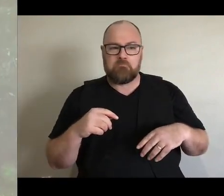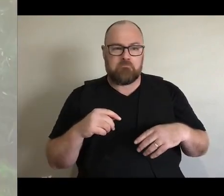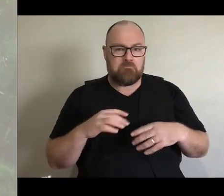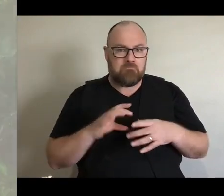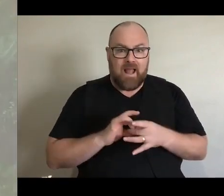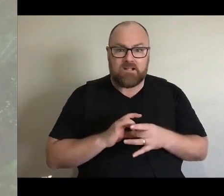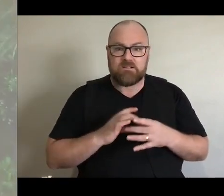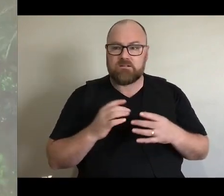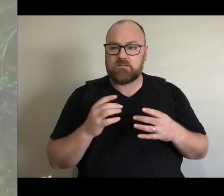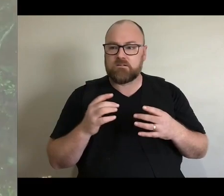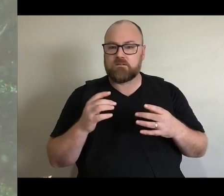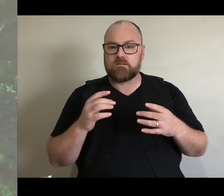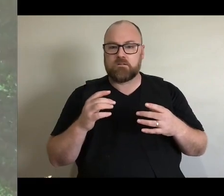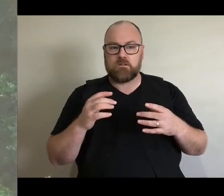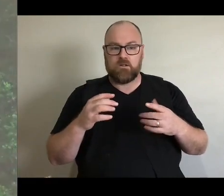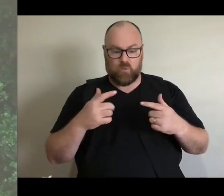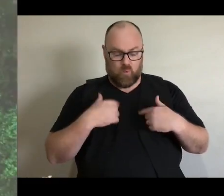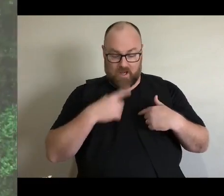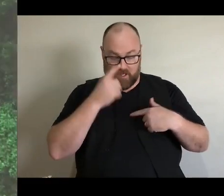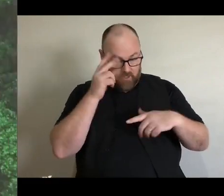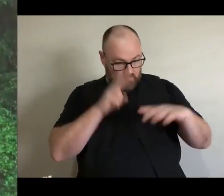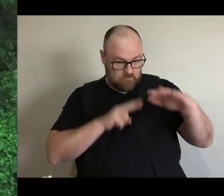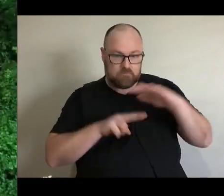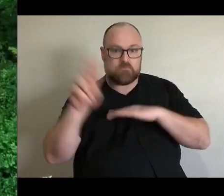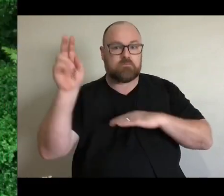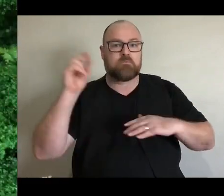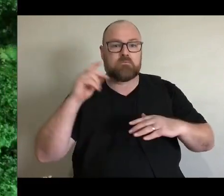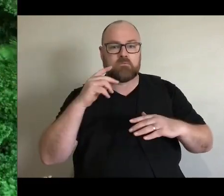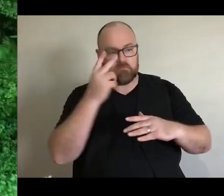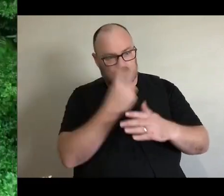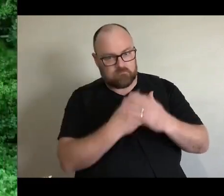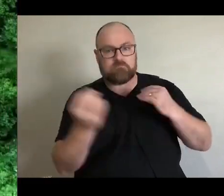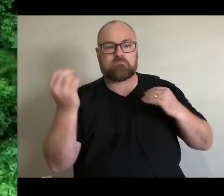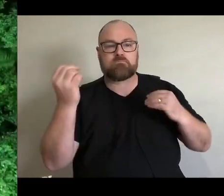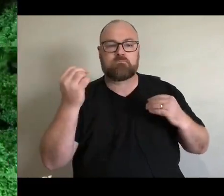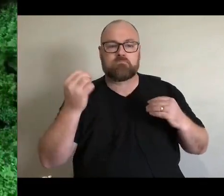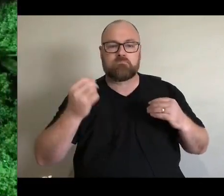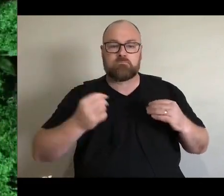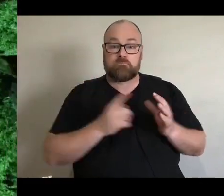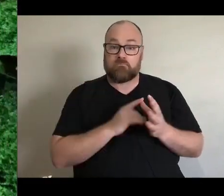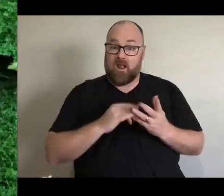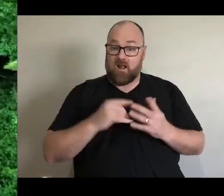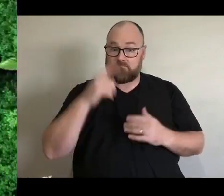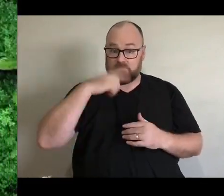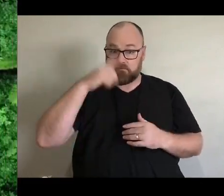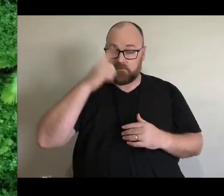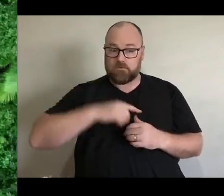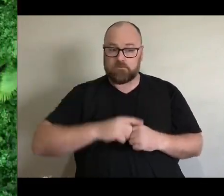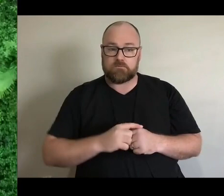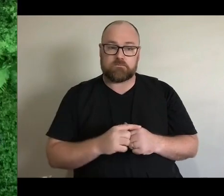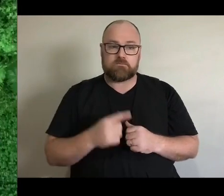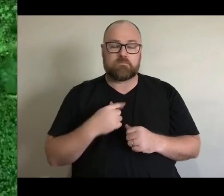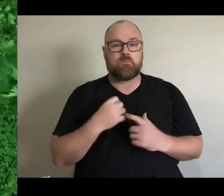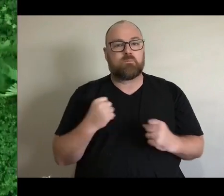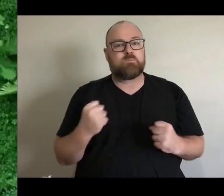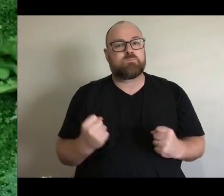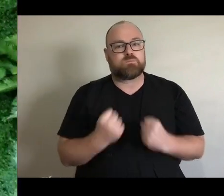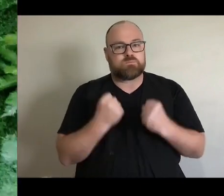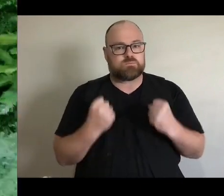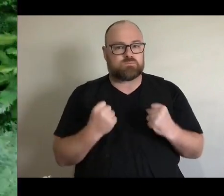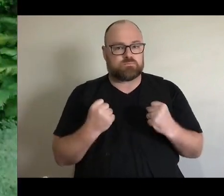place, and it can also transcend us as a people. And that's why it can be so incredibly powerful.